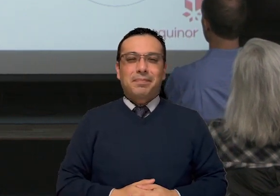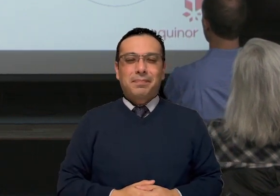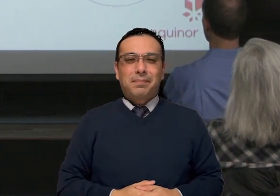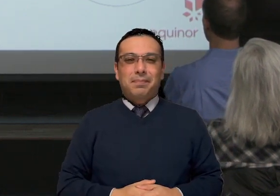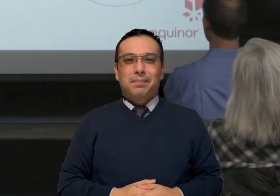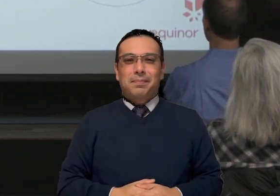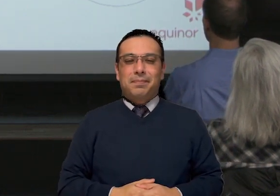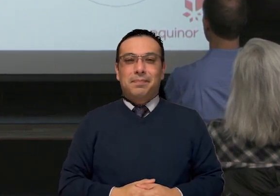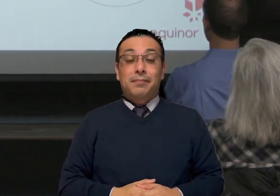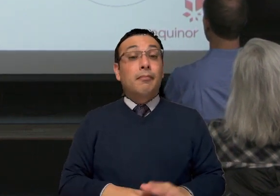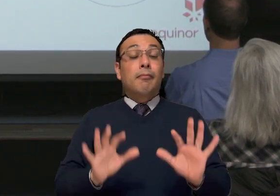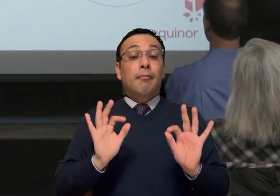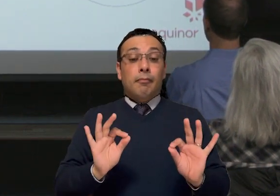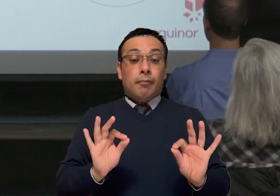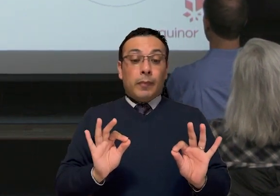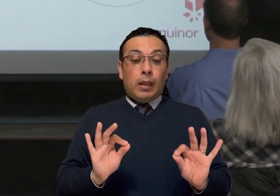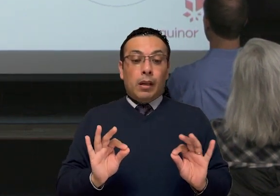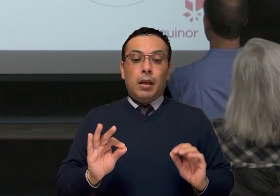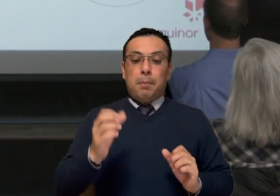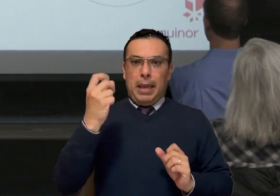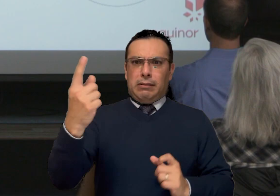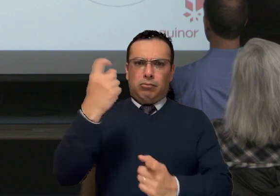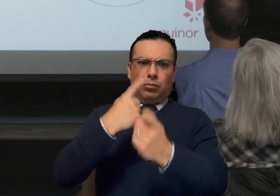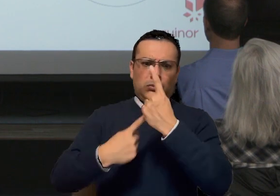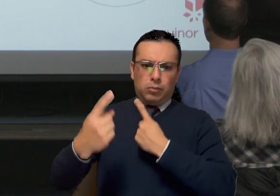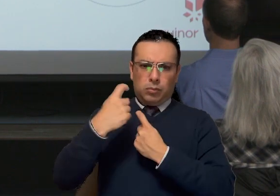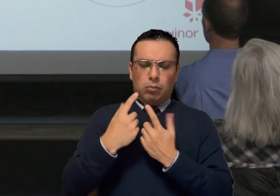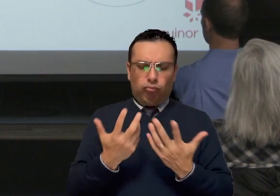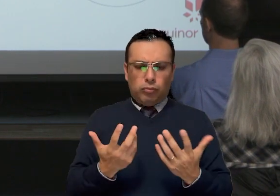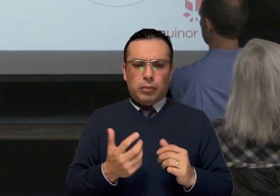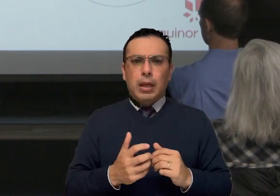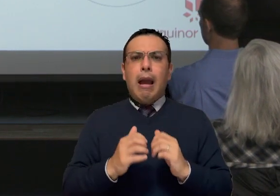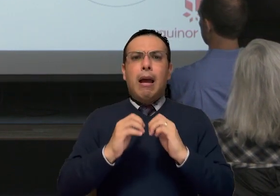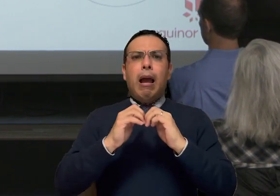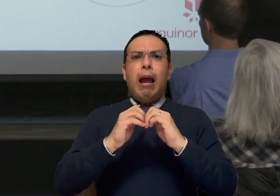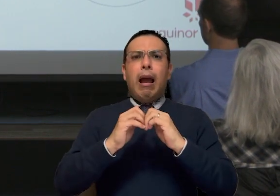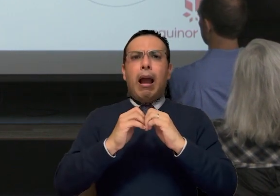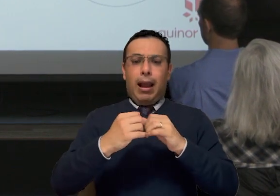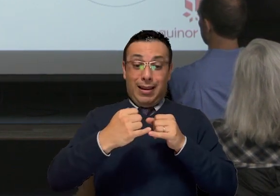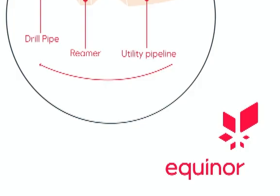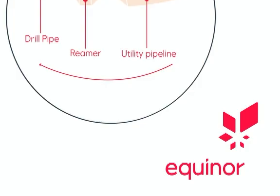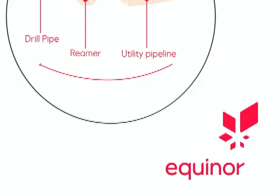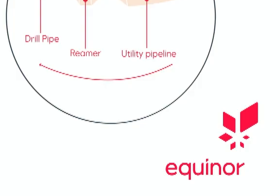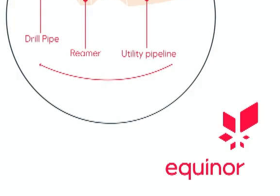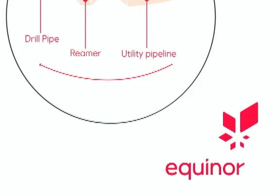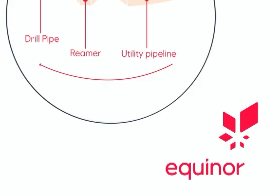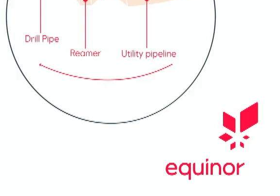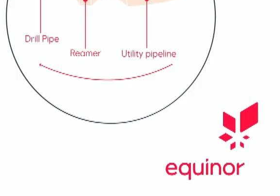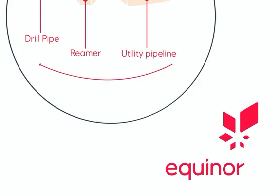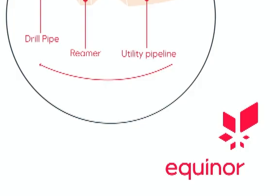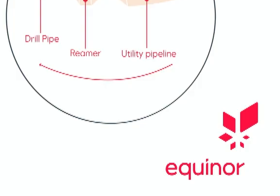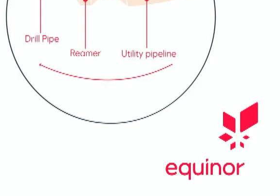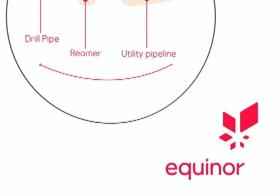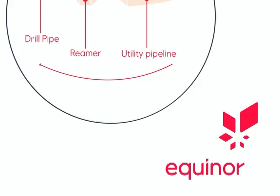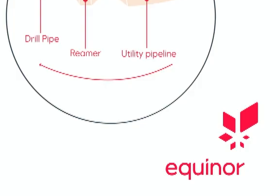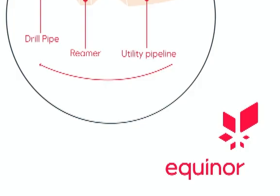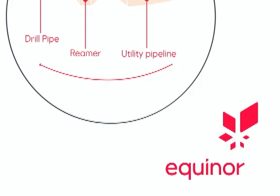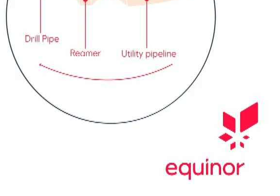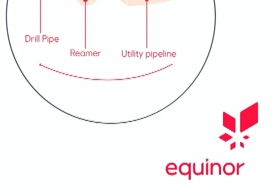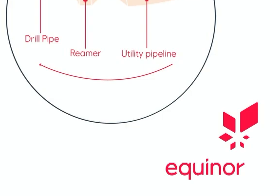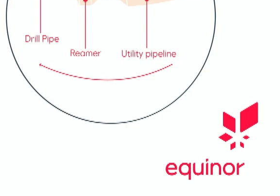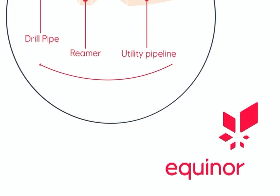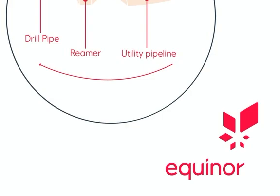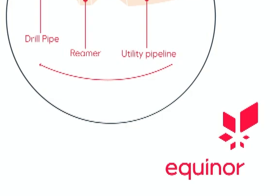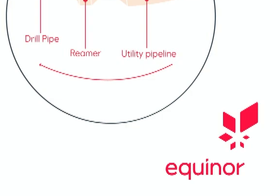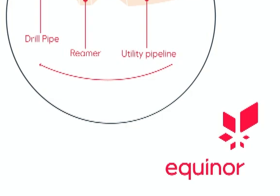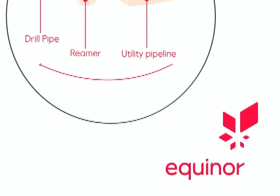Okay, so another question, how does that export cable get to the shore? So Equinor will be using a